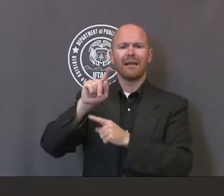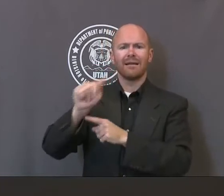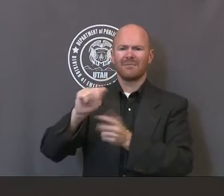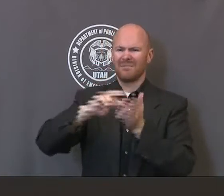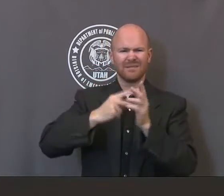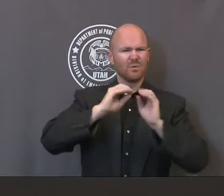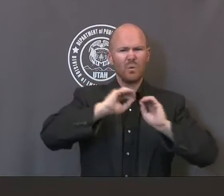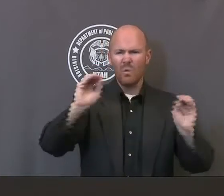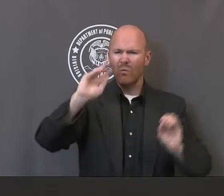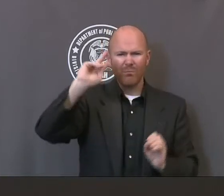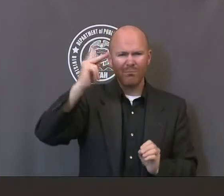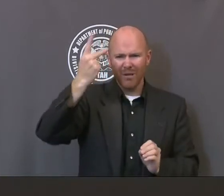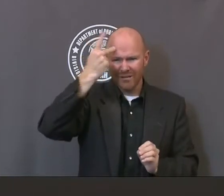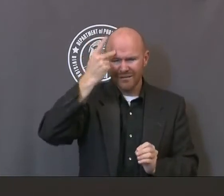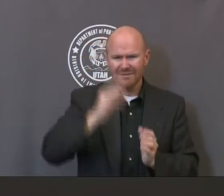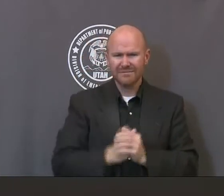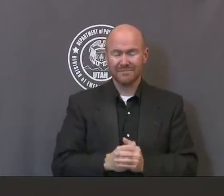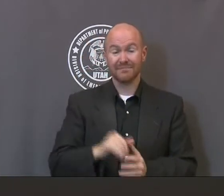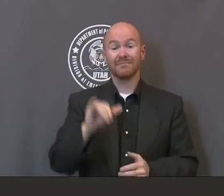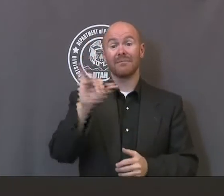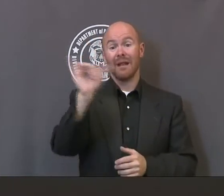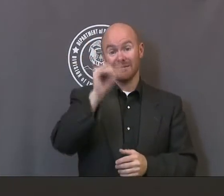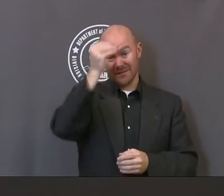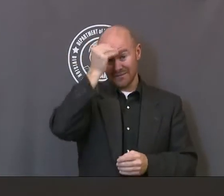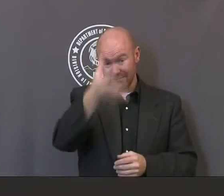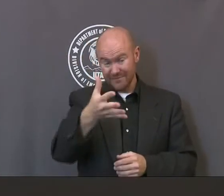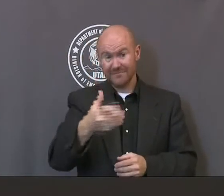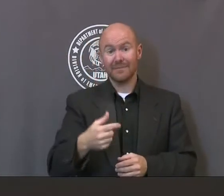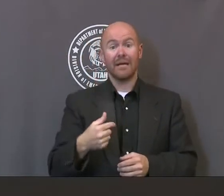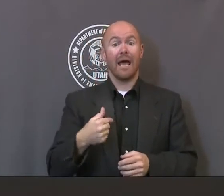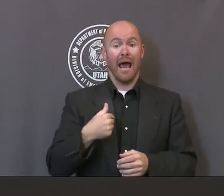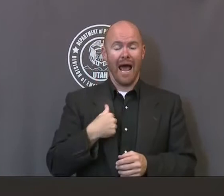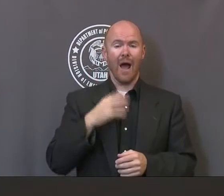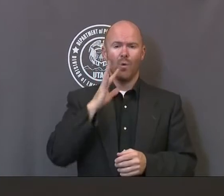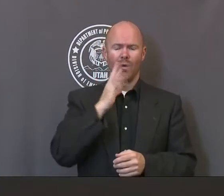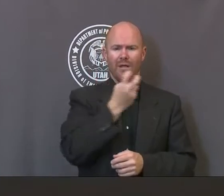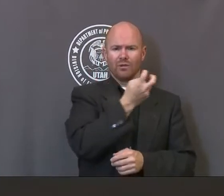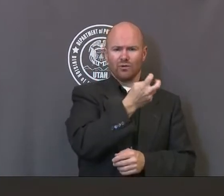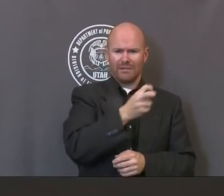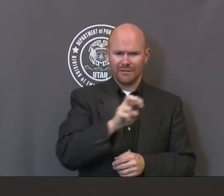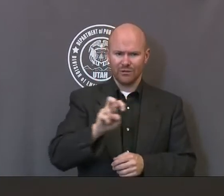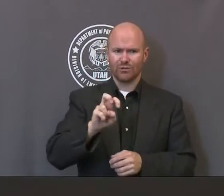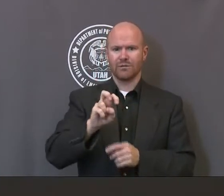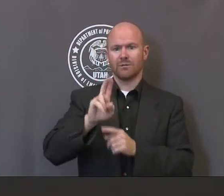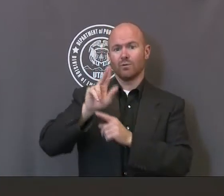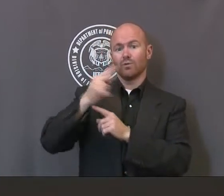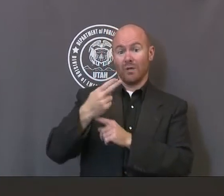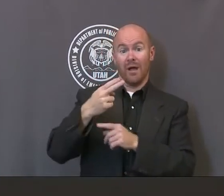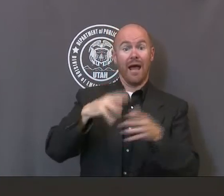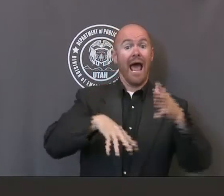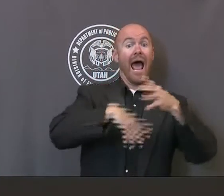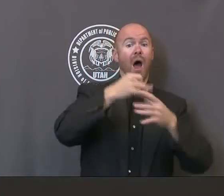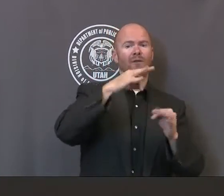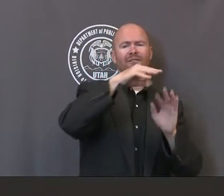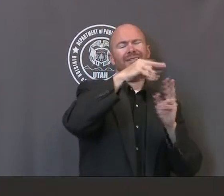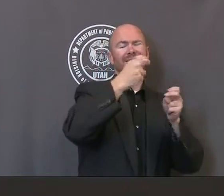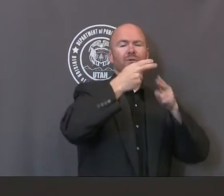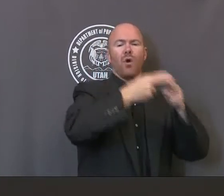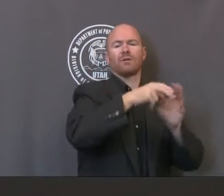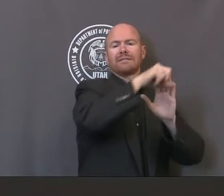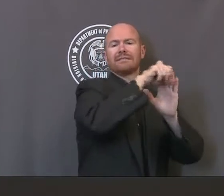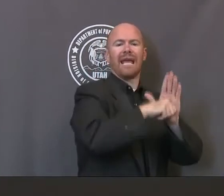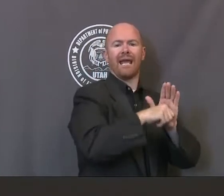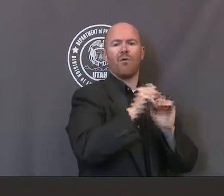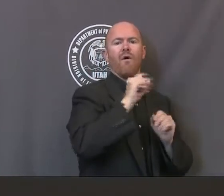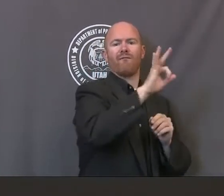to announce that I will transition Utah out of a state of emergency and into a public health emergency this week. This is simply a